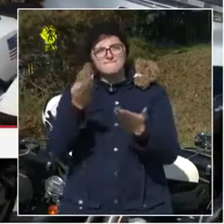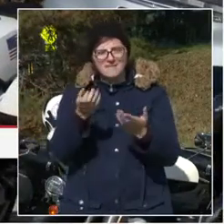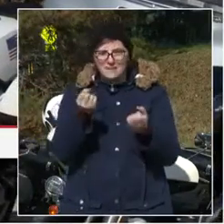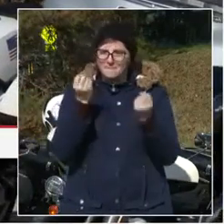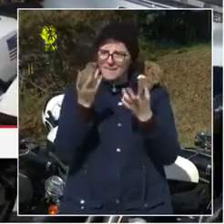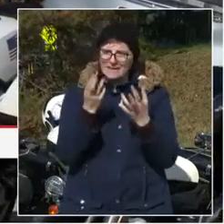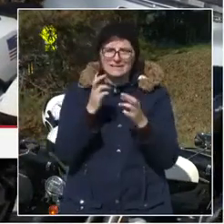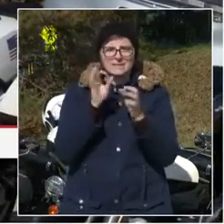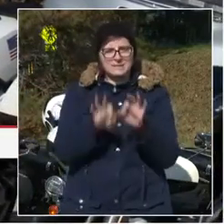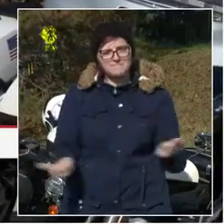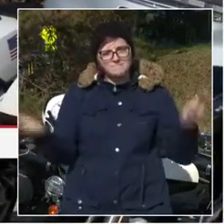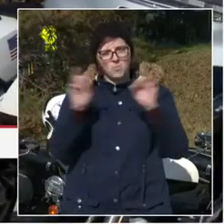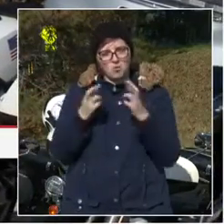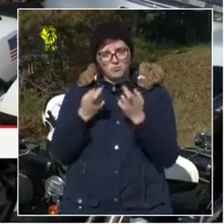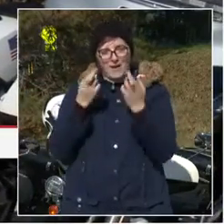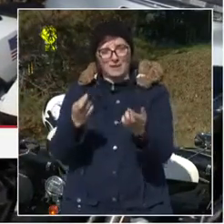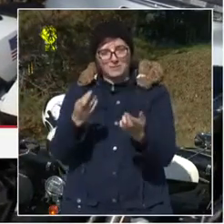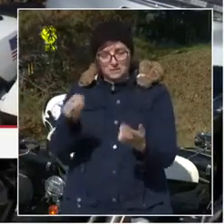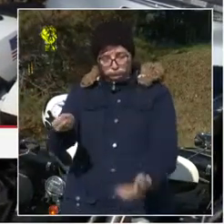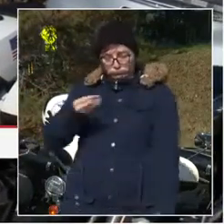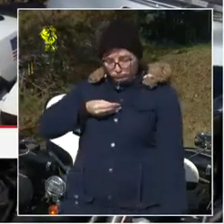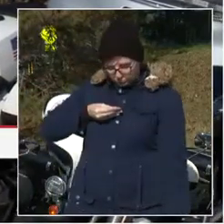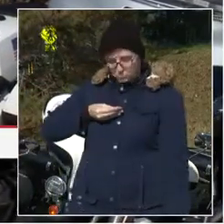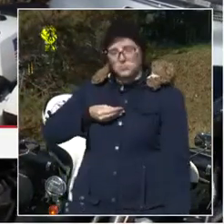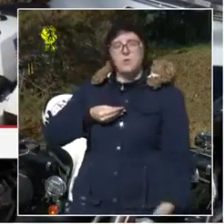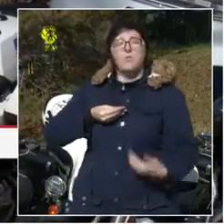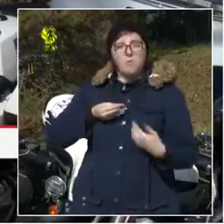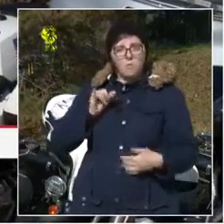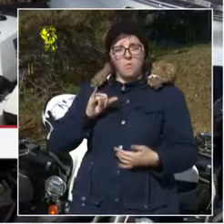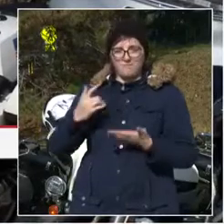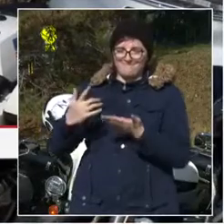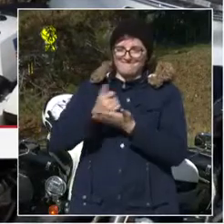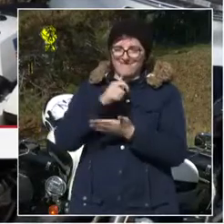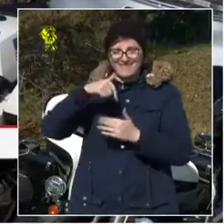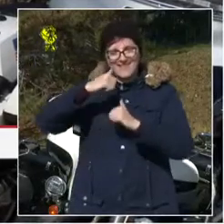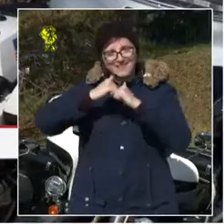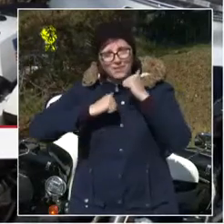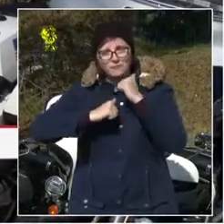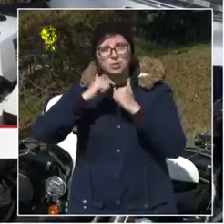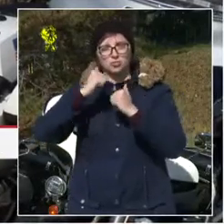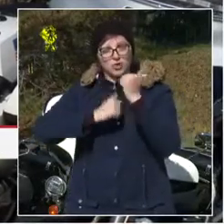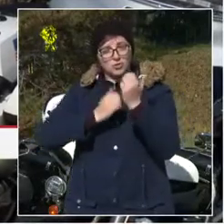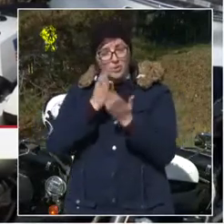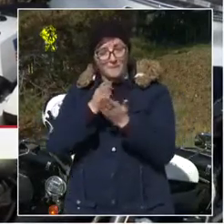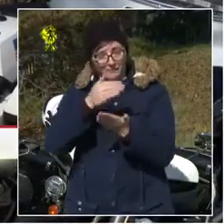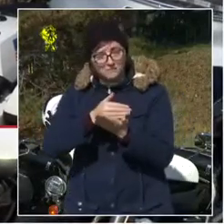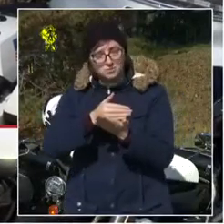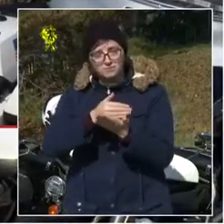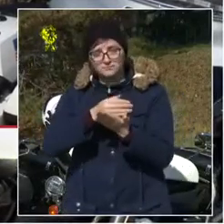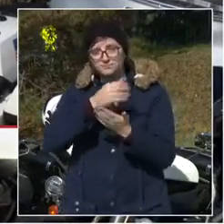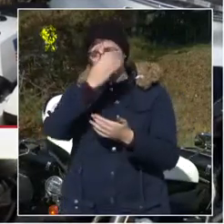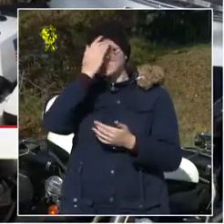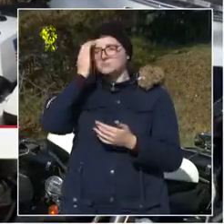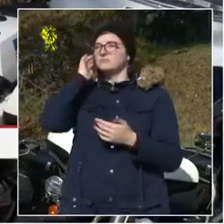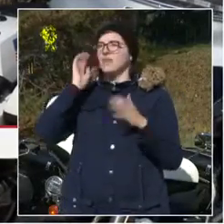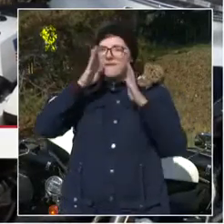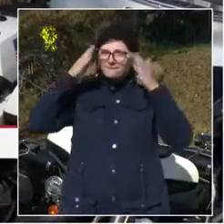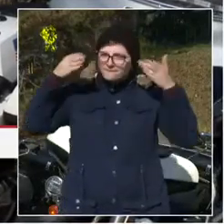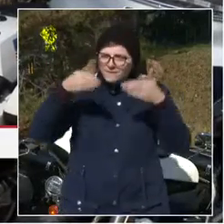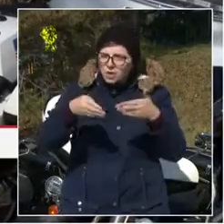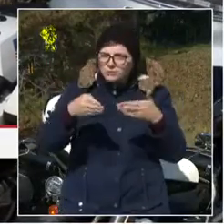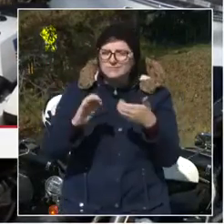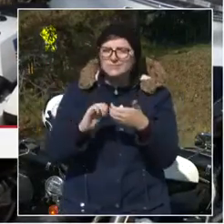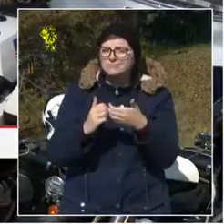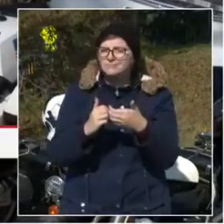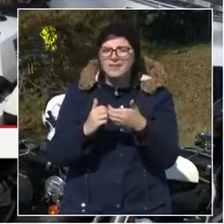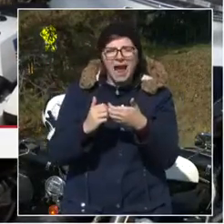important recommendations to me that take advantage of these infrastructure dollars, but focus them on